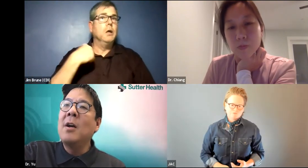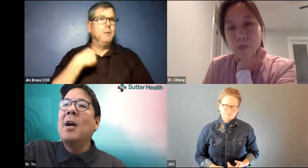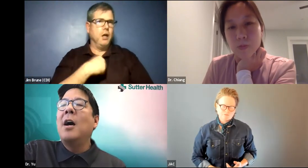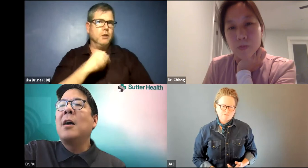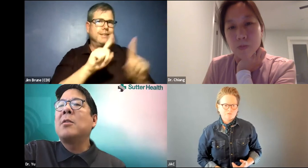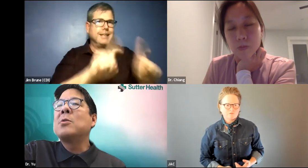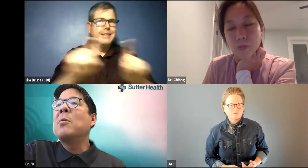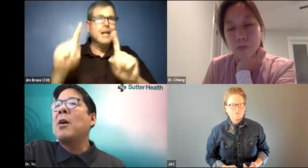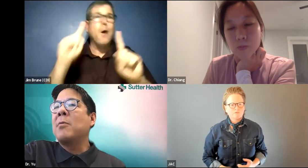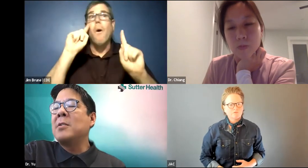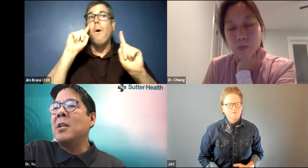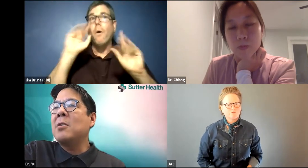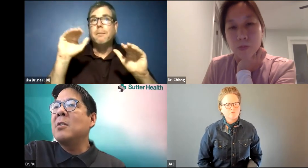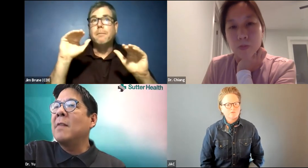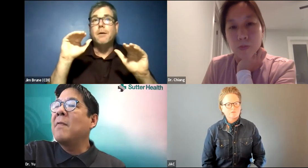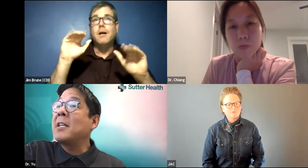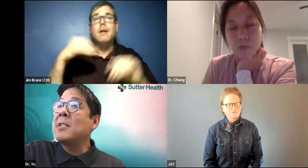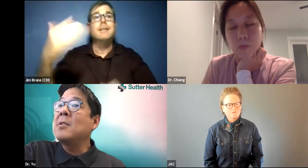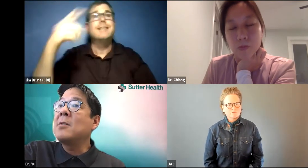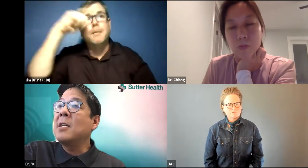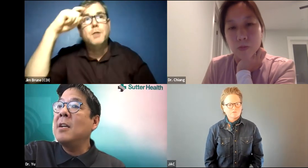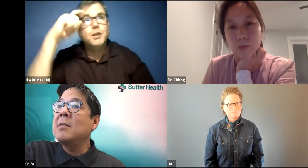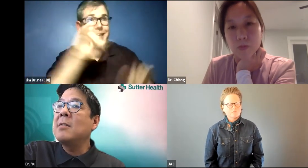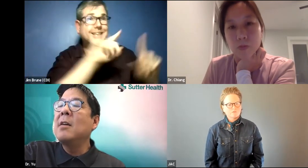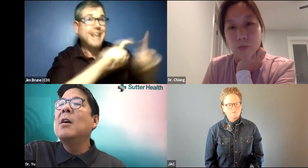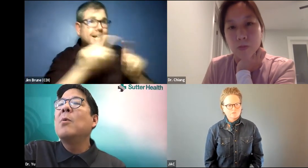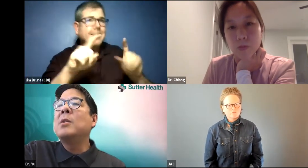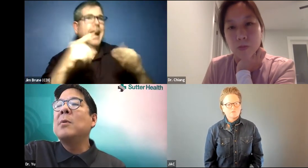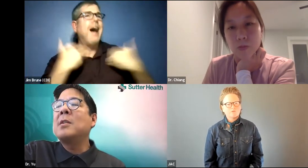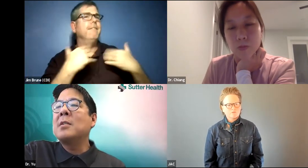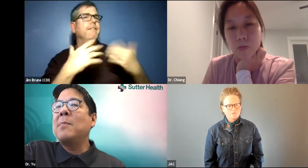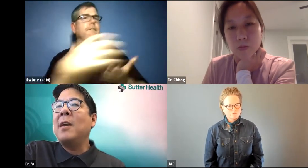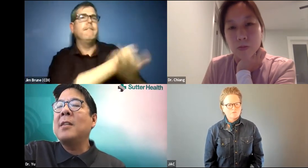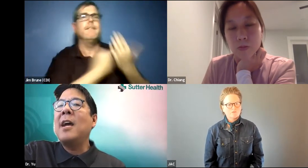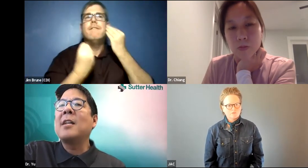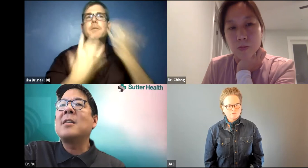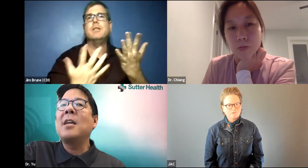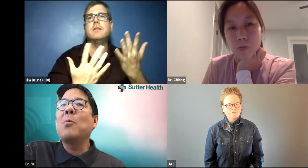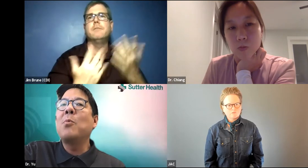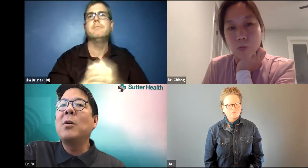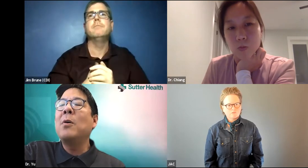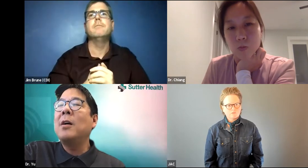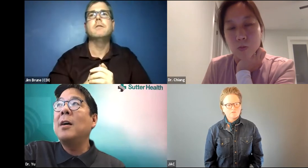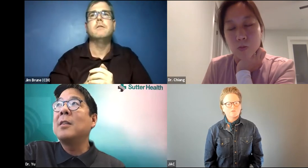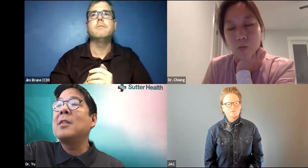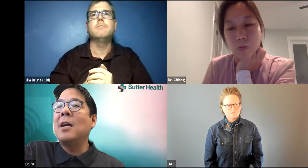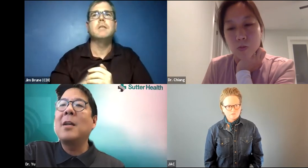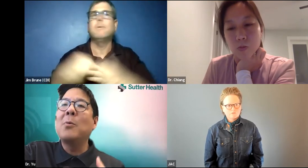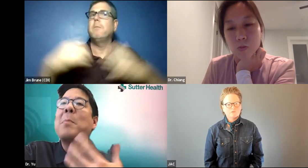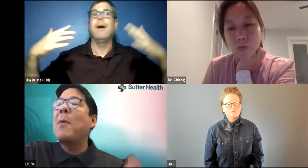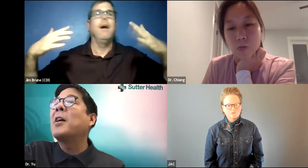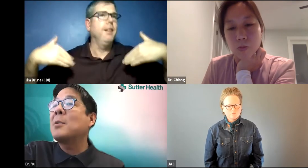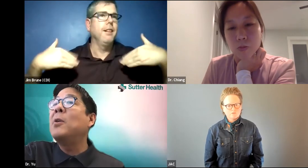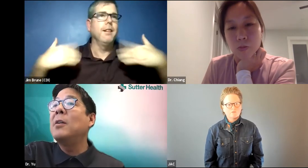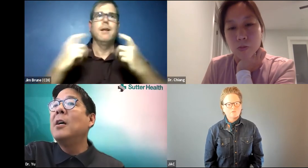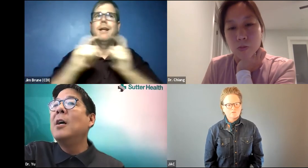now, there's no authorization to give the vaccines to kids. We do anticipate that it will